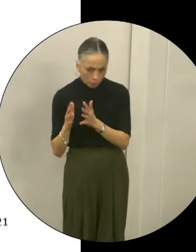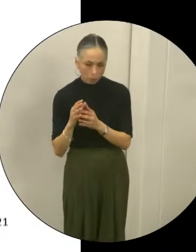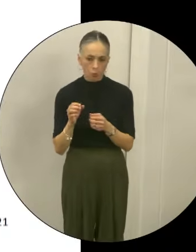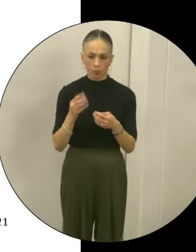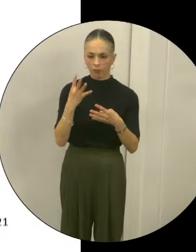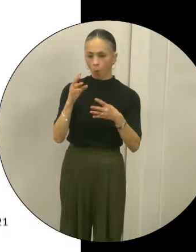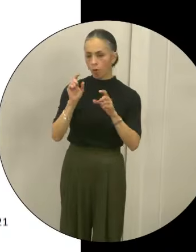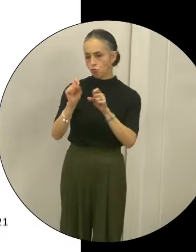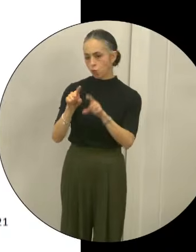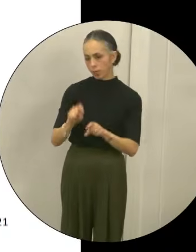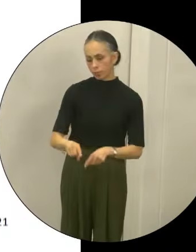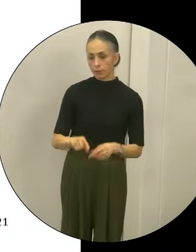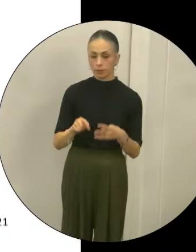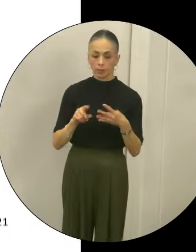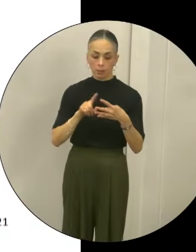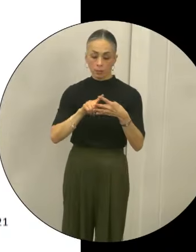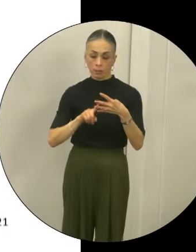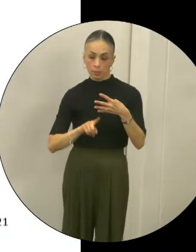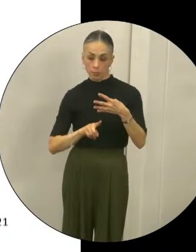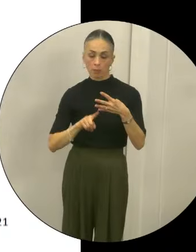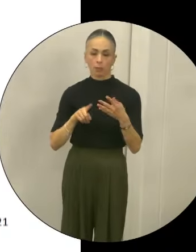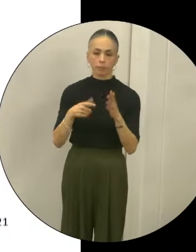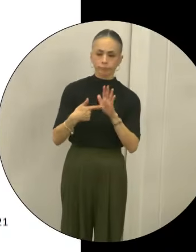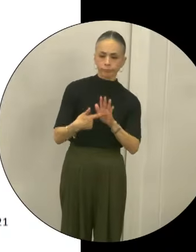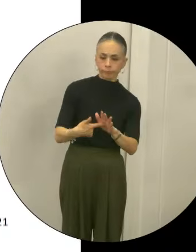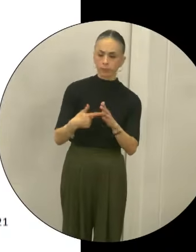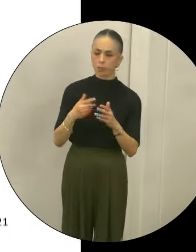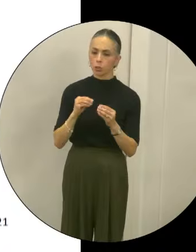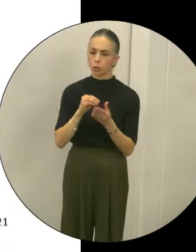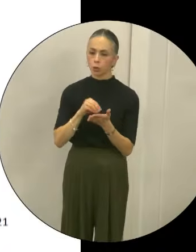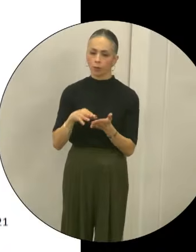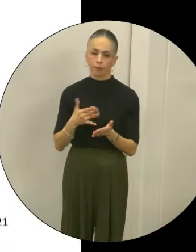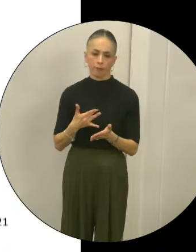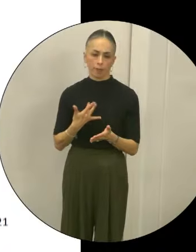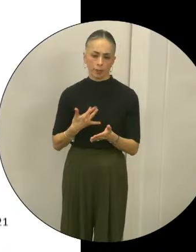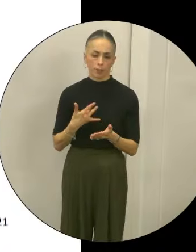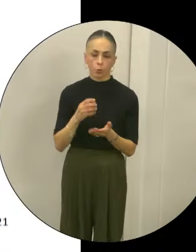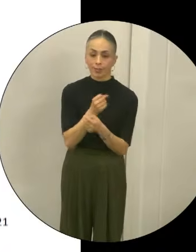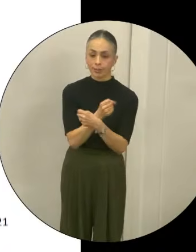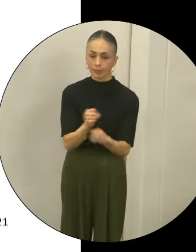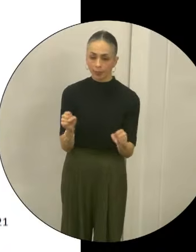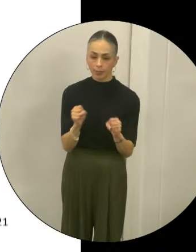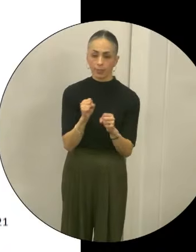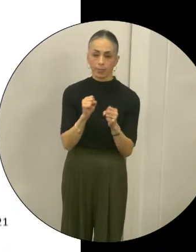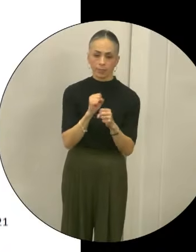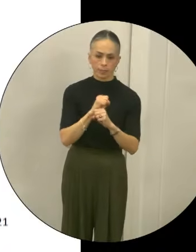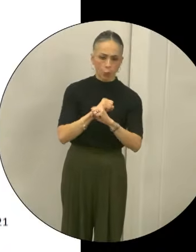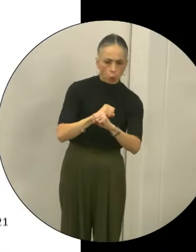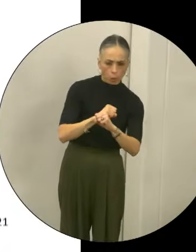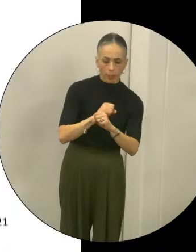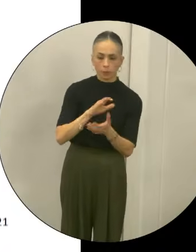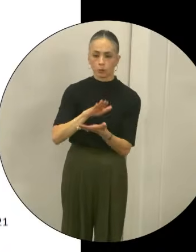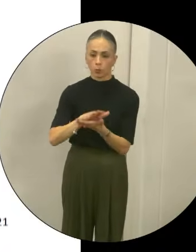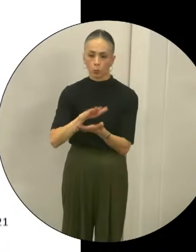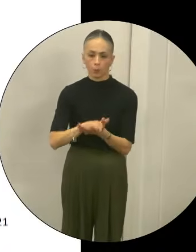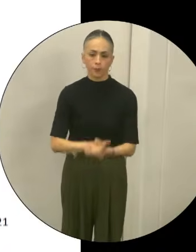slide. These questions demonstrate student feelings towards the safety and security of a school.